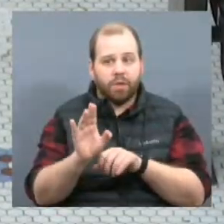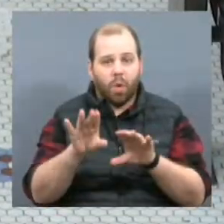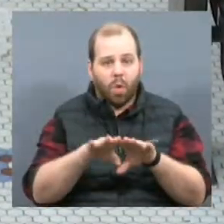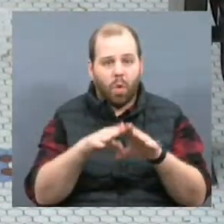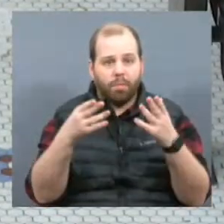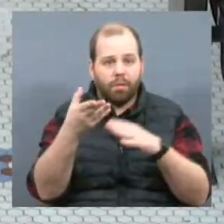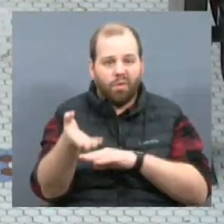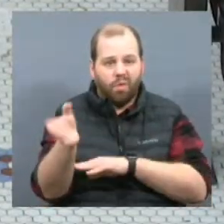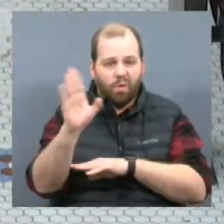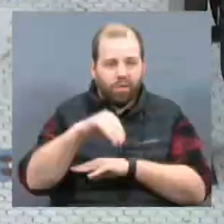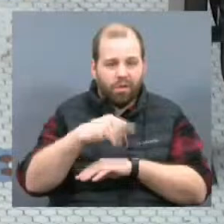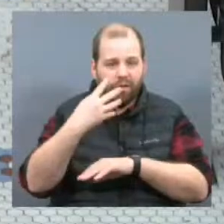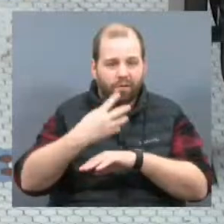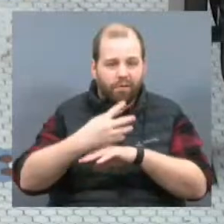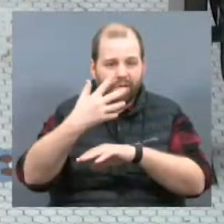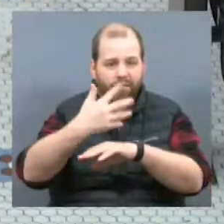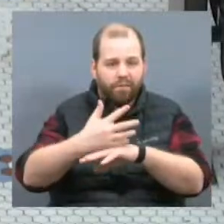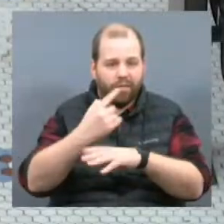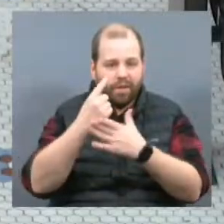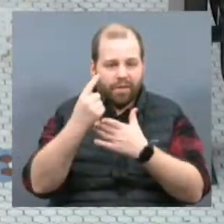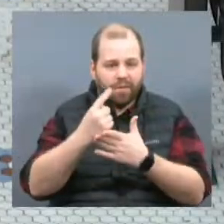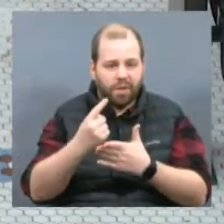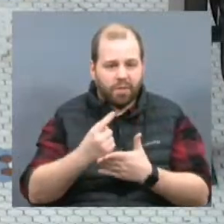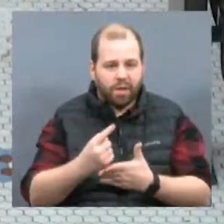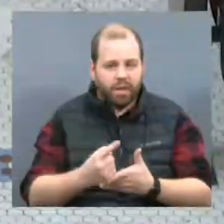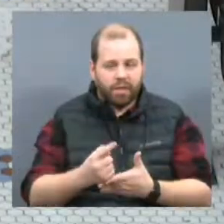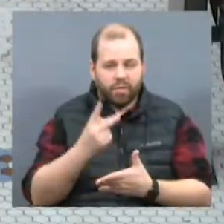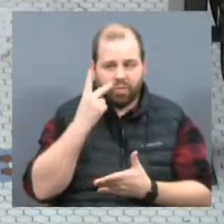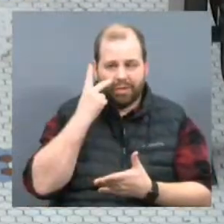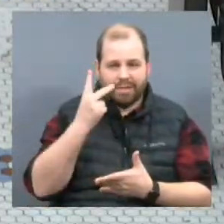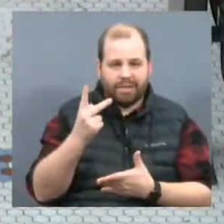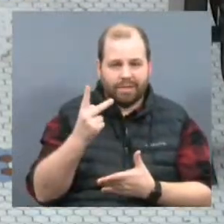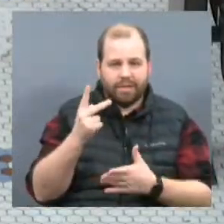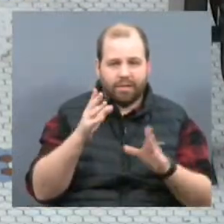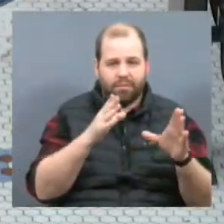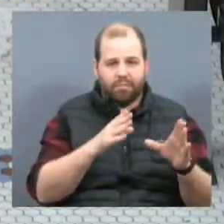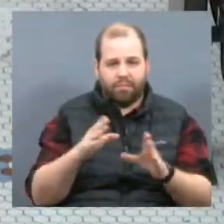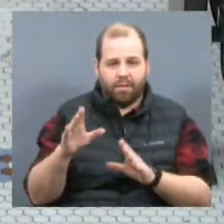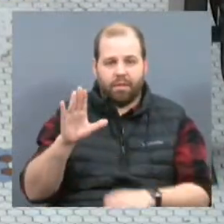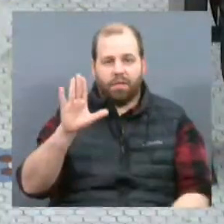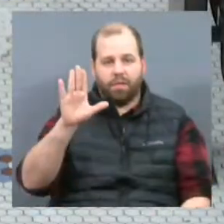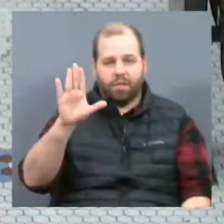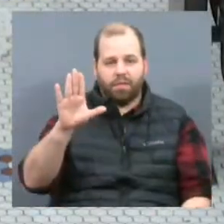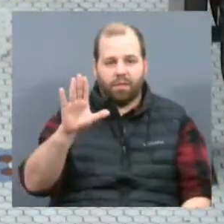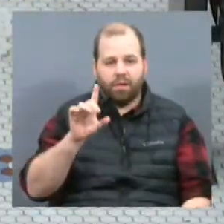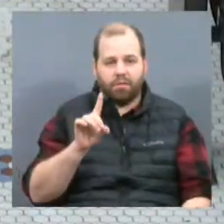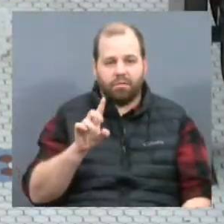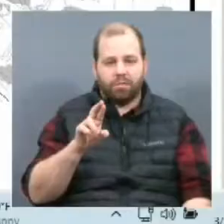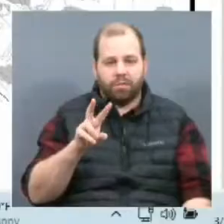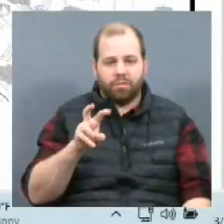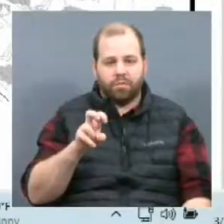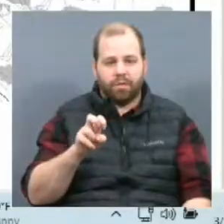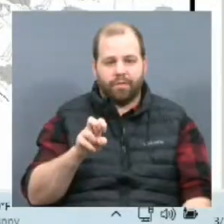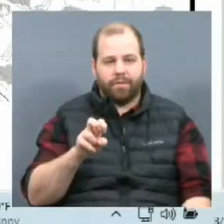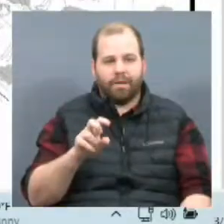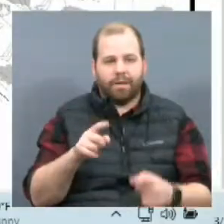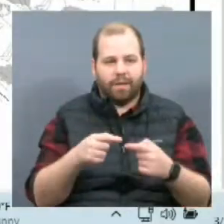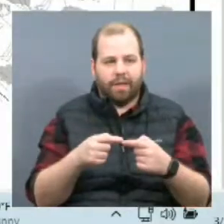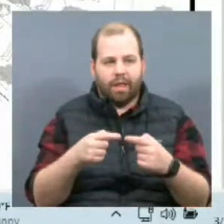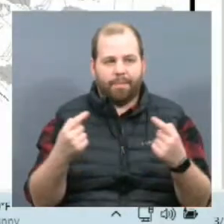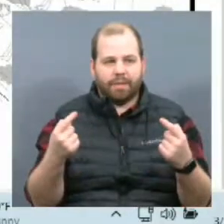week, and the way you'll see the site plan is that their drive is exactly opposite of our